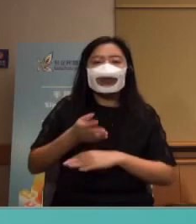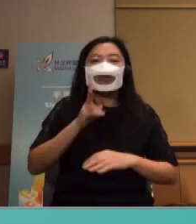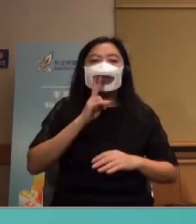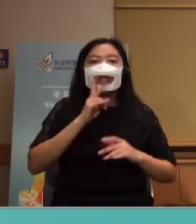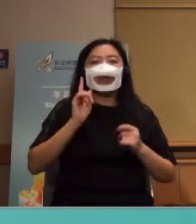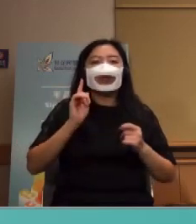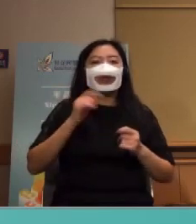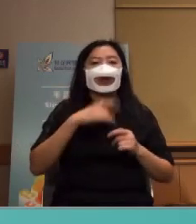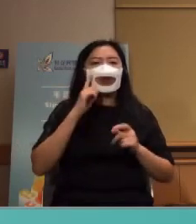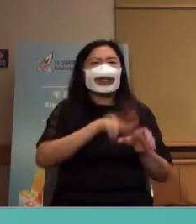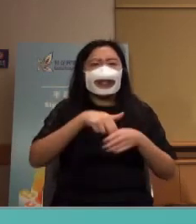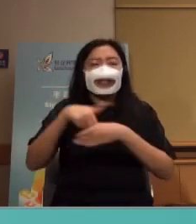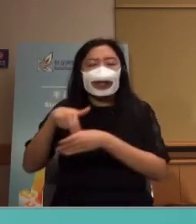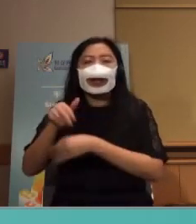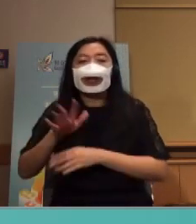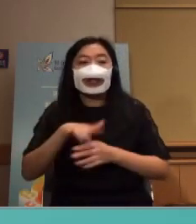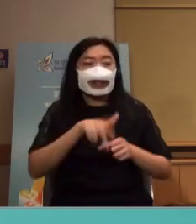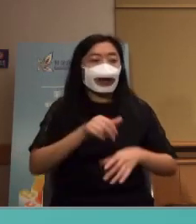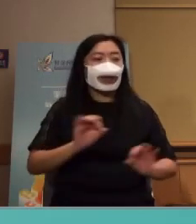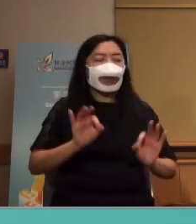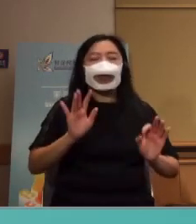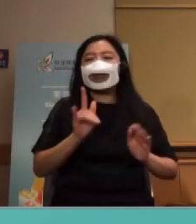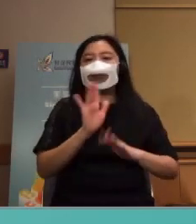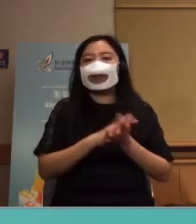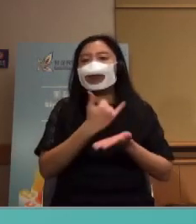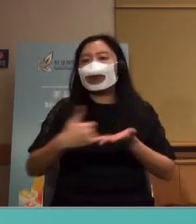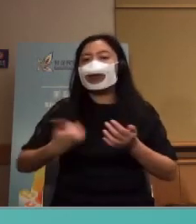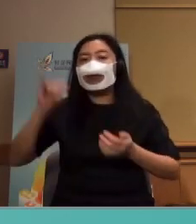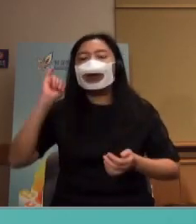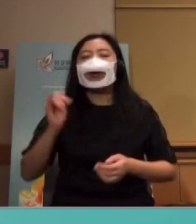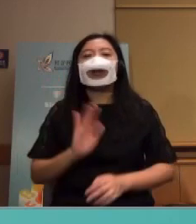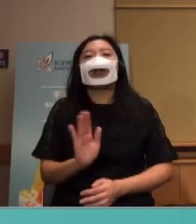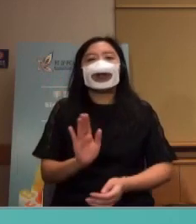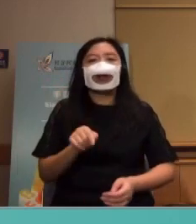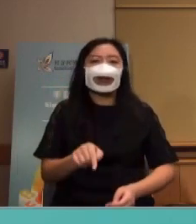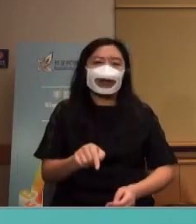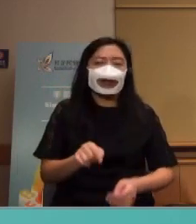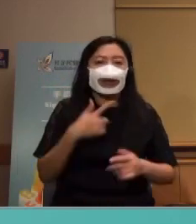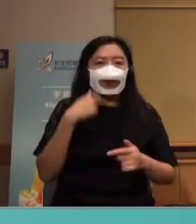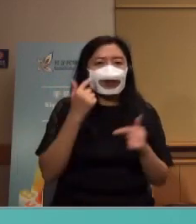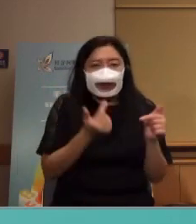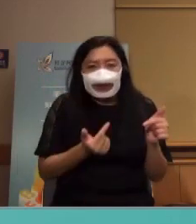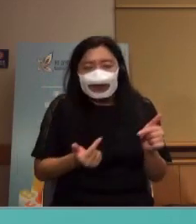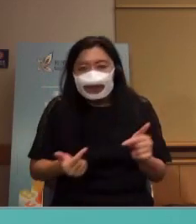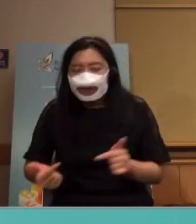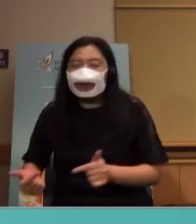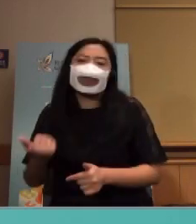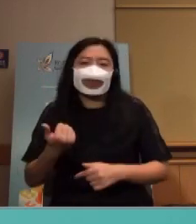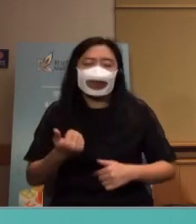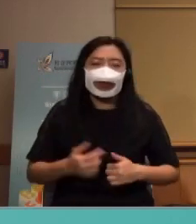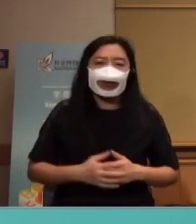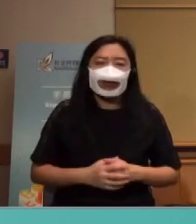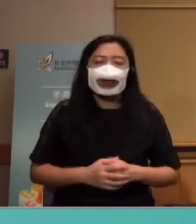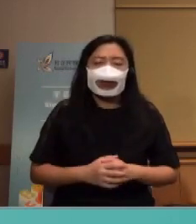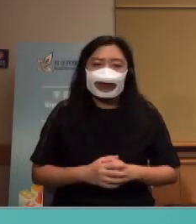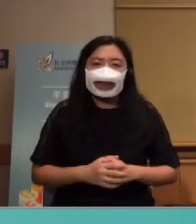then everybody disappear. And we want it to be like long-lasting. I mean, more than that, it's about Metaverse, and